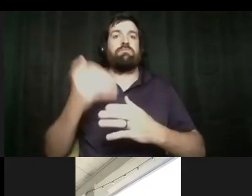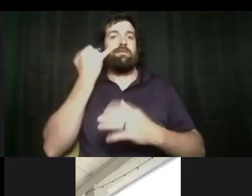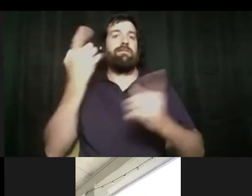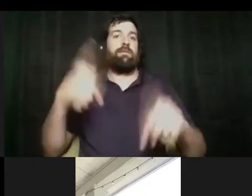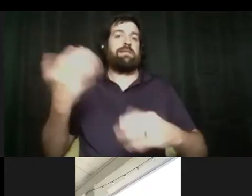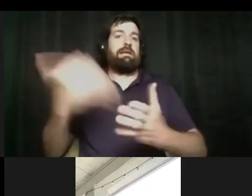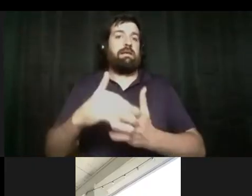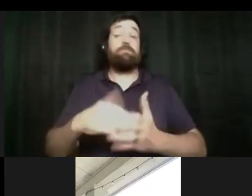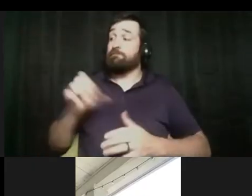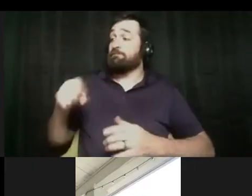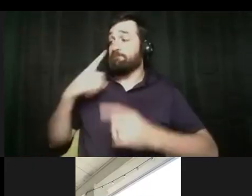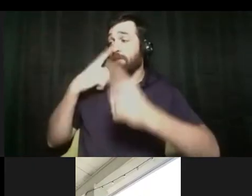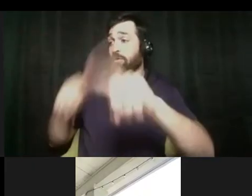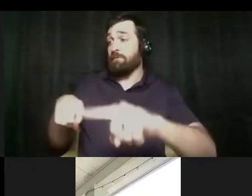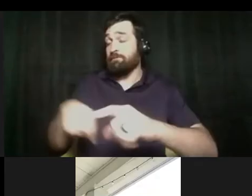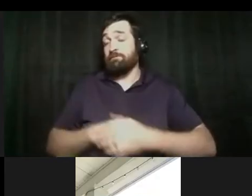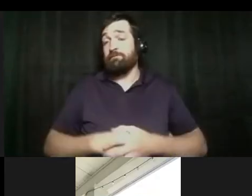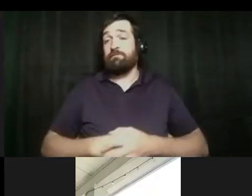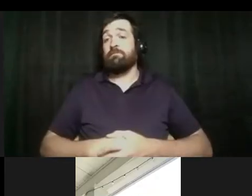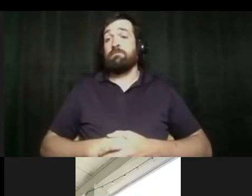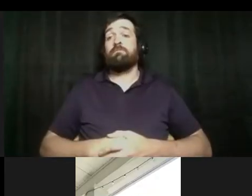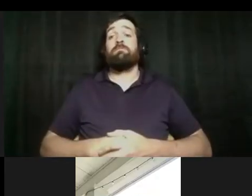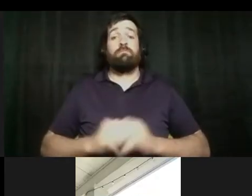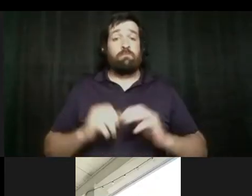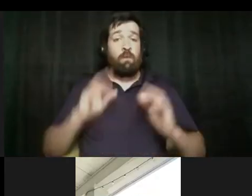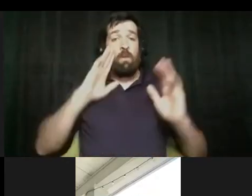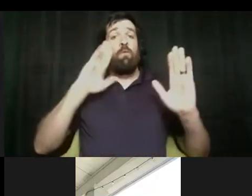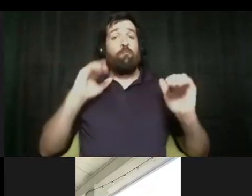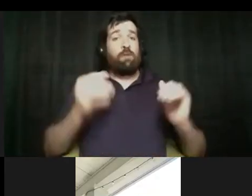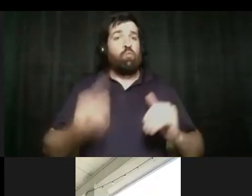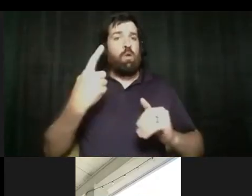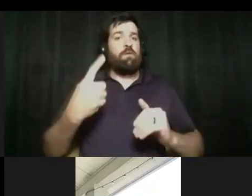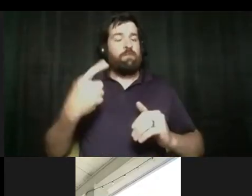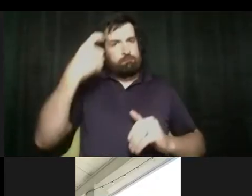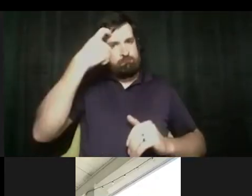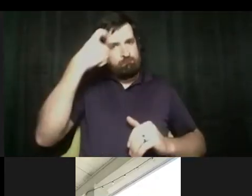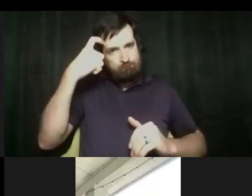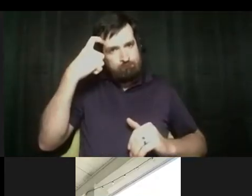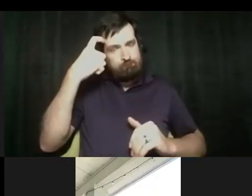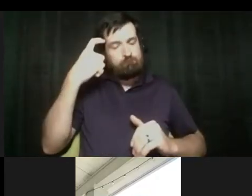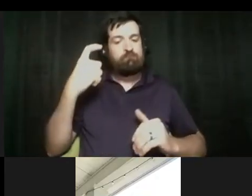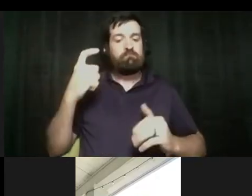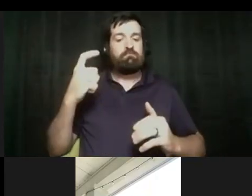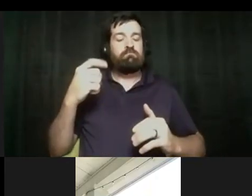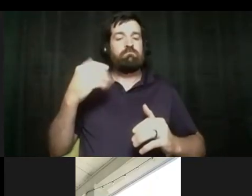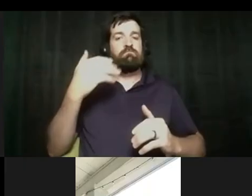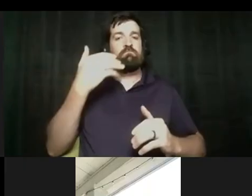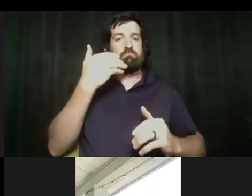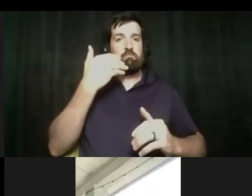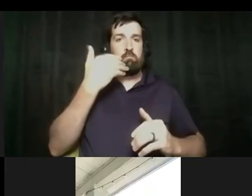Yeah, I agree with you. Hopefully one of the takeaways from all of this will be a greater sense